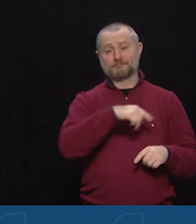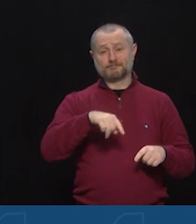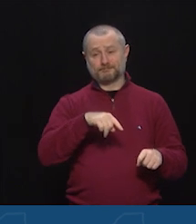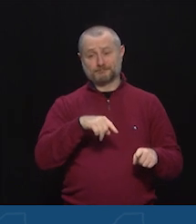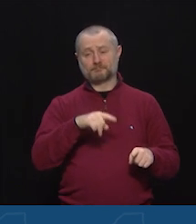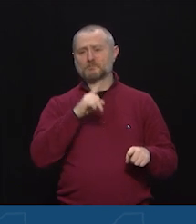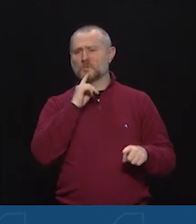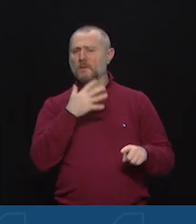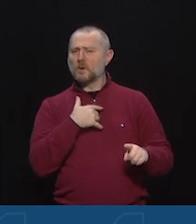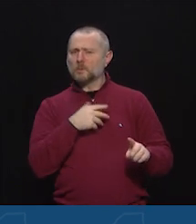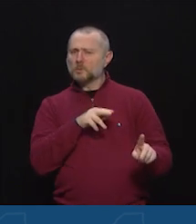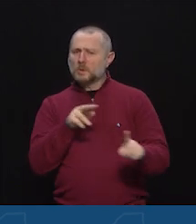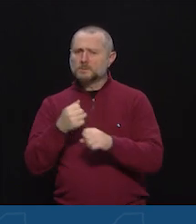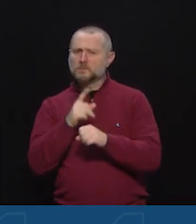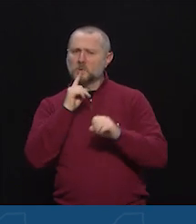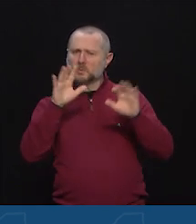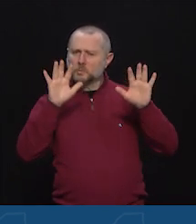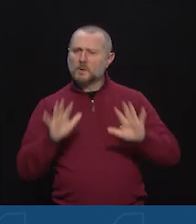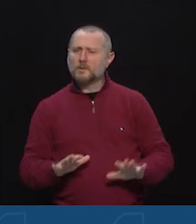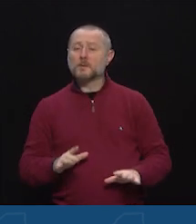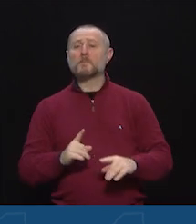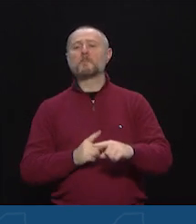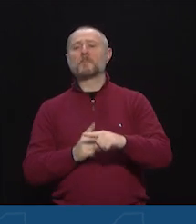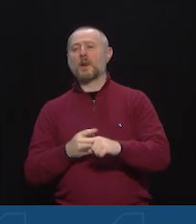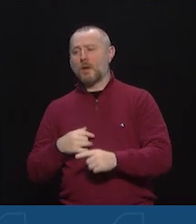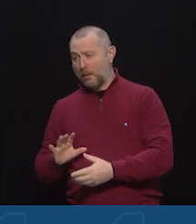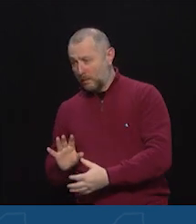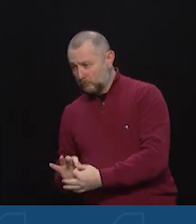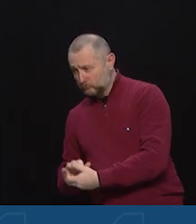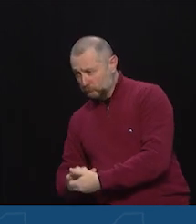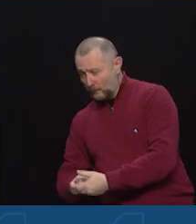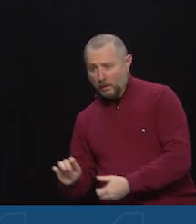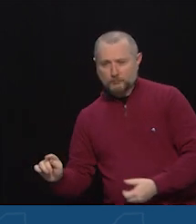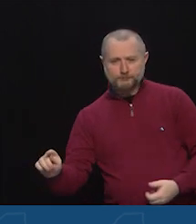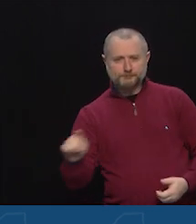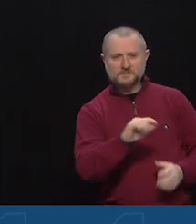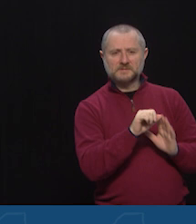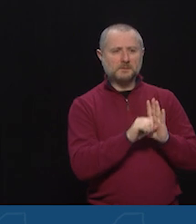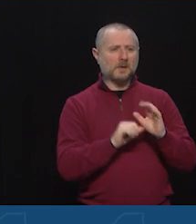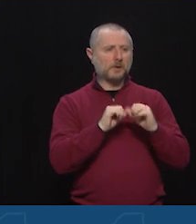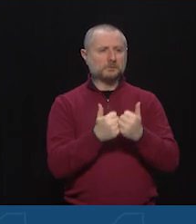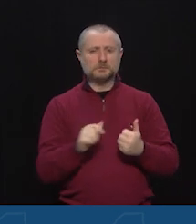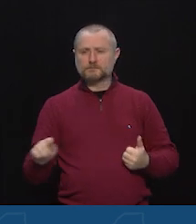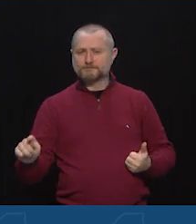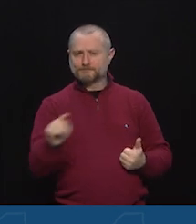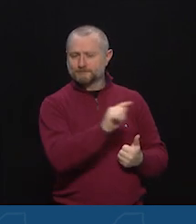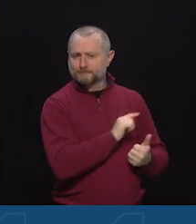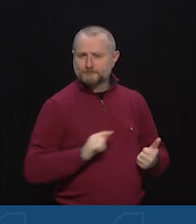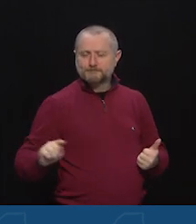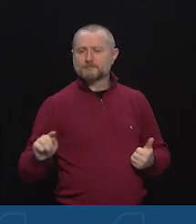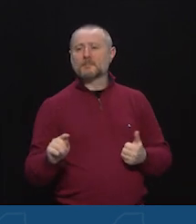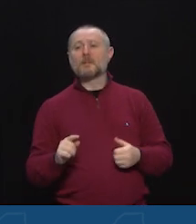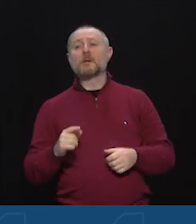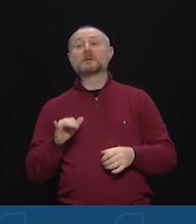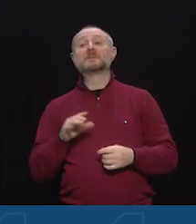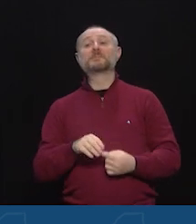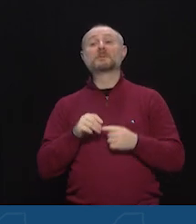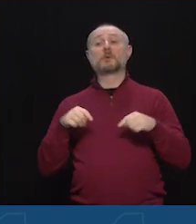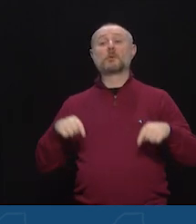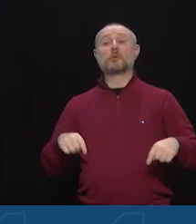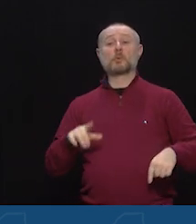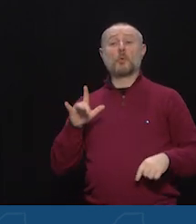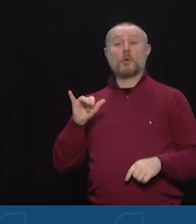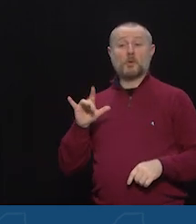but partnering with all of the state agencies, dishes to be included, but especially here on Long Island with our local